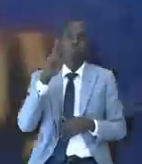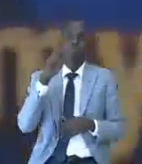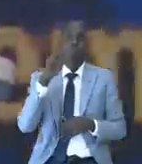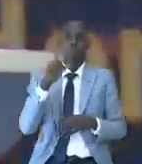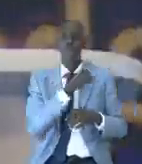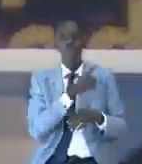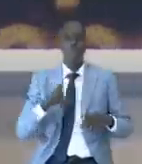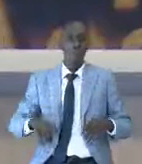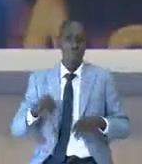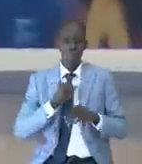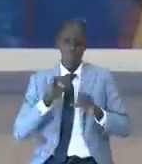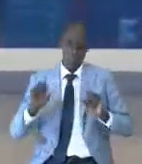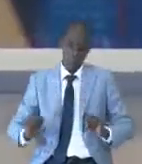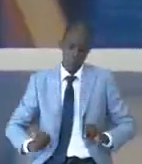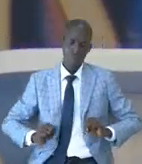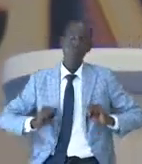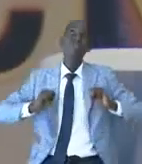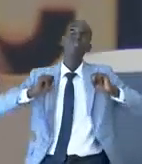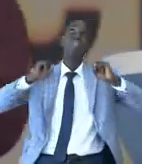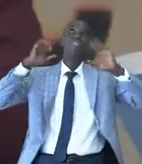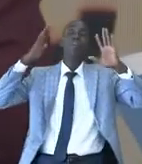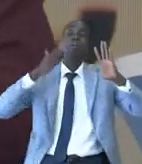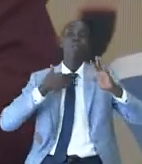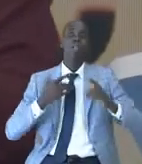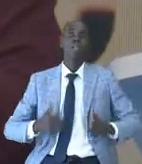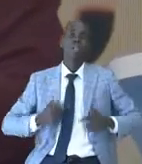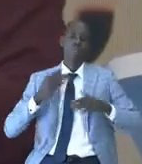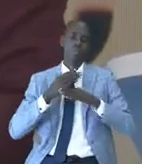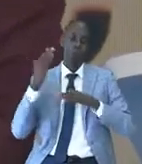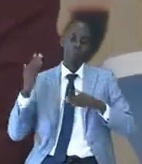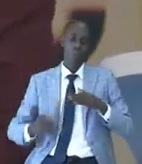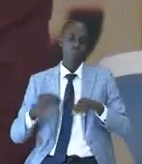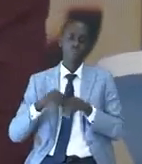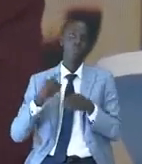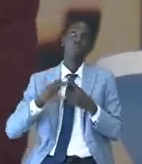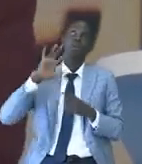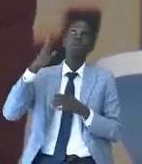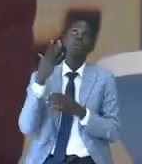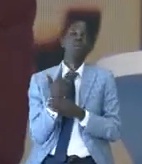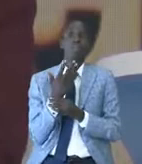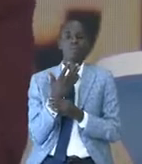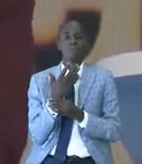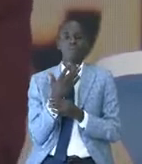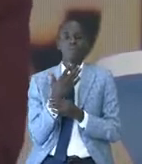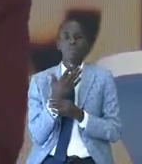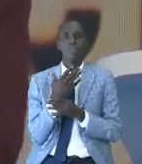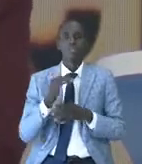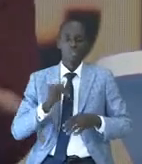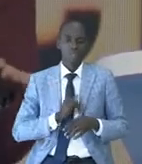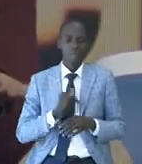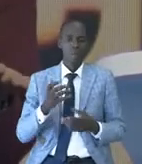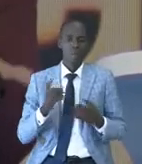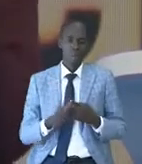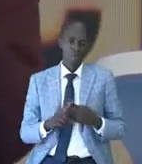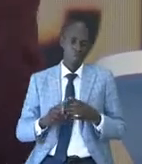my life completely into your hand. I'm going to begin at the beginning.